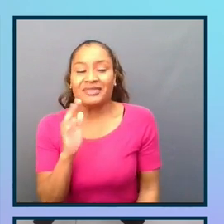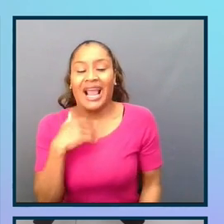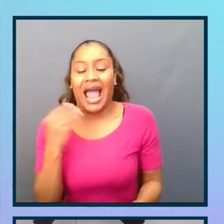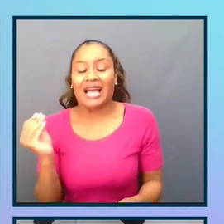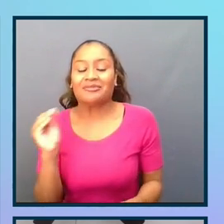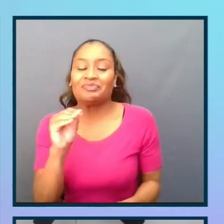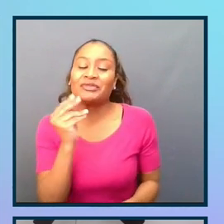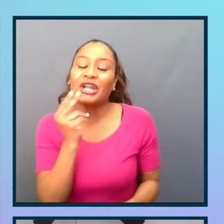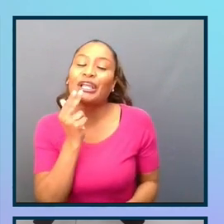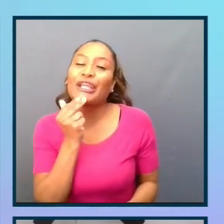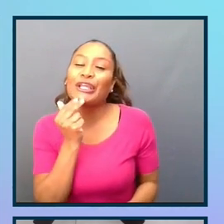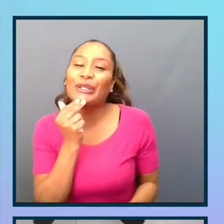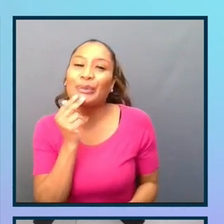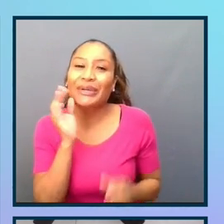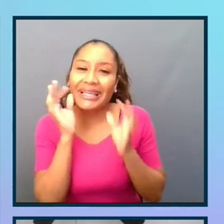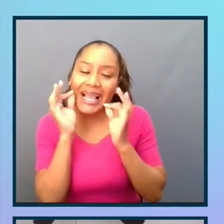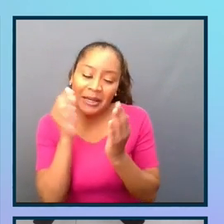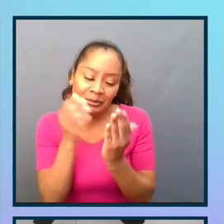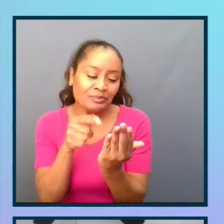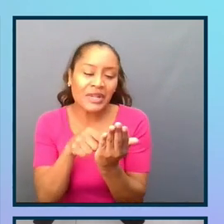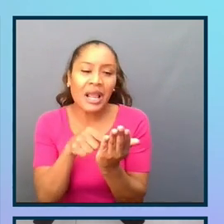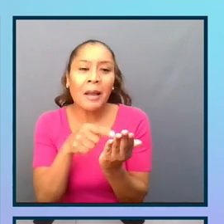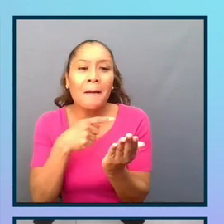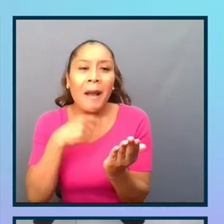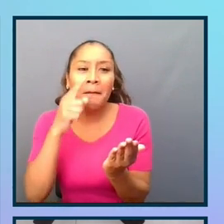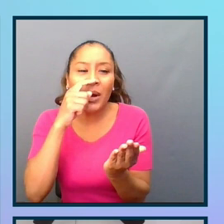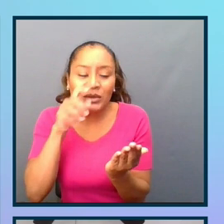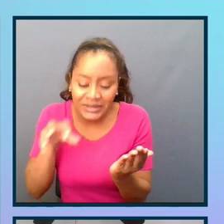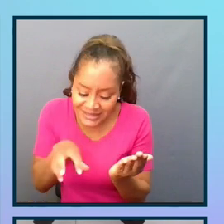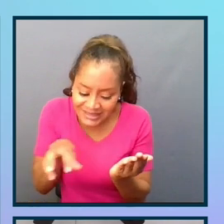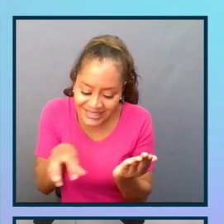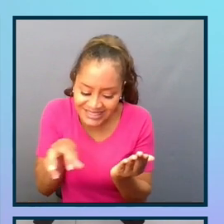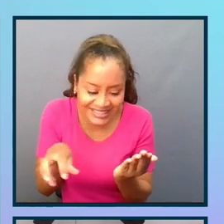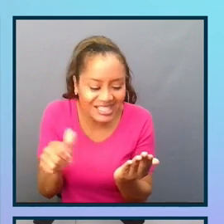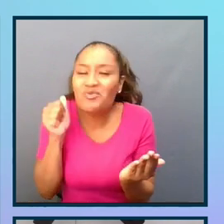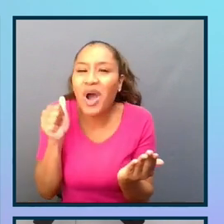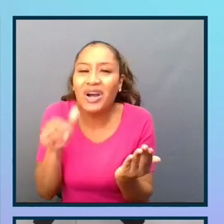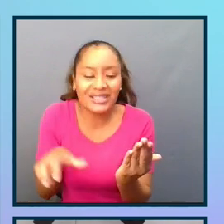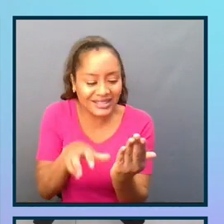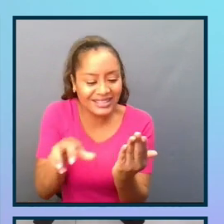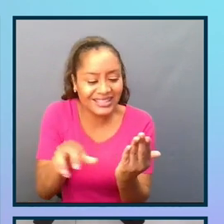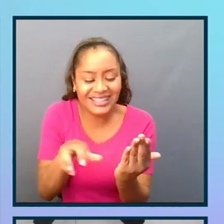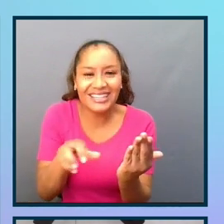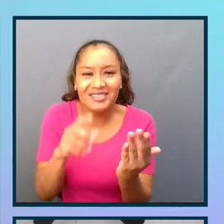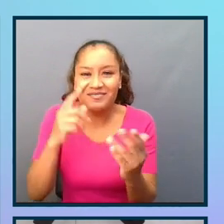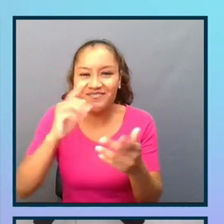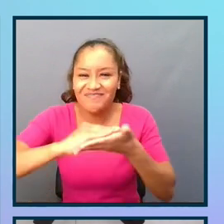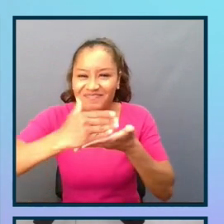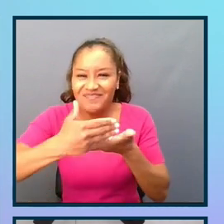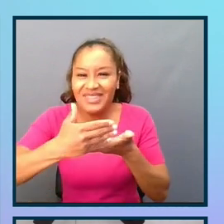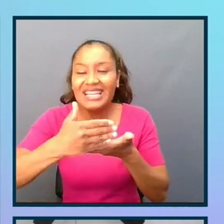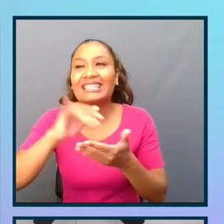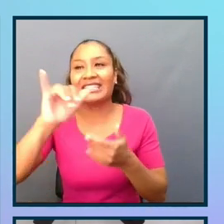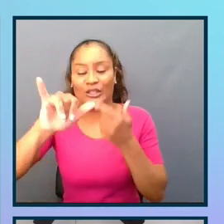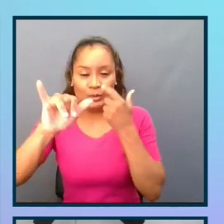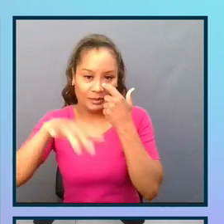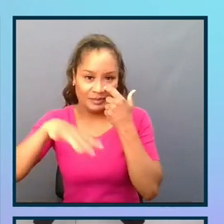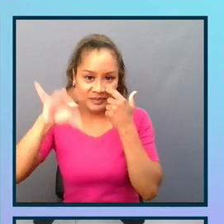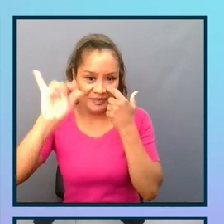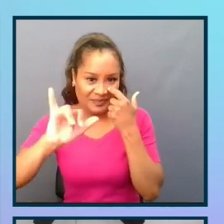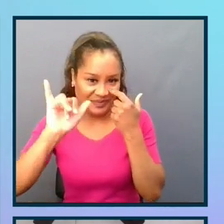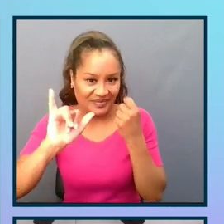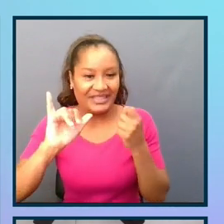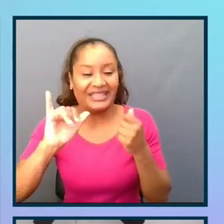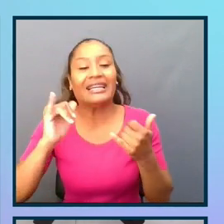trying to understand why her mouse isn't working on her soft toy laptop. We narrowed down the misunderstandings to several things, which we are now working